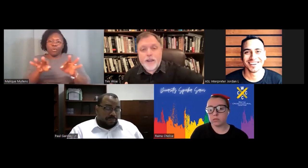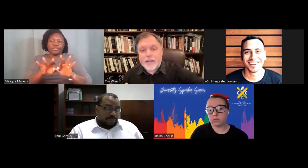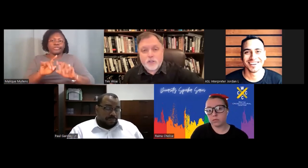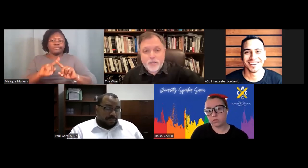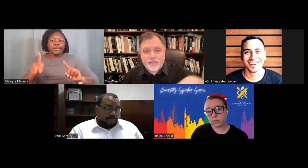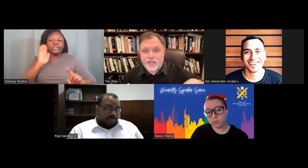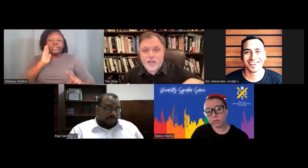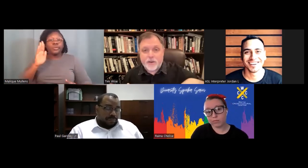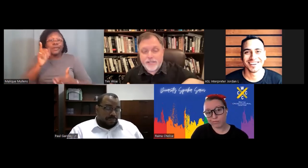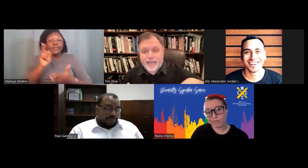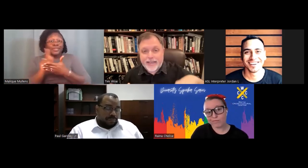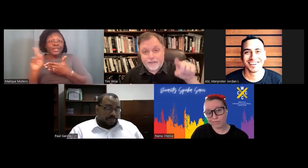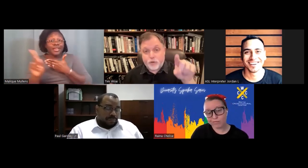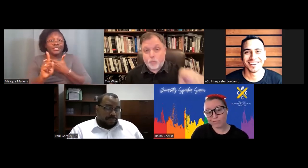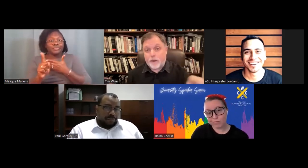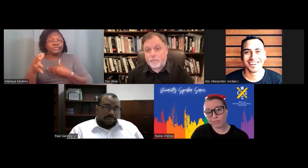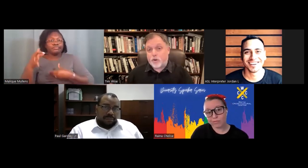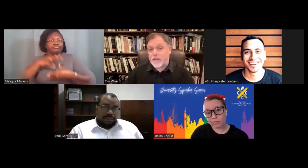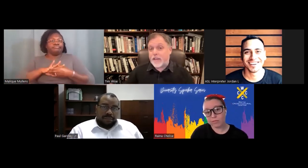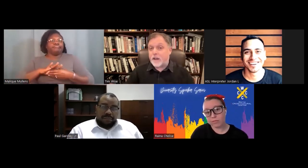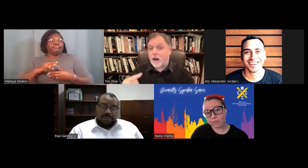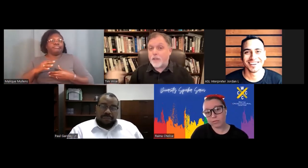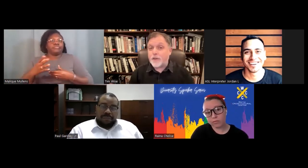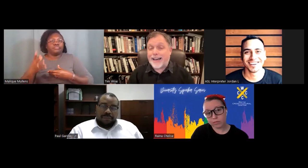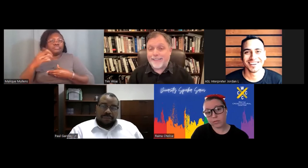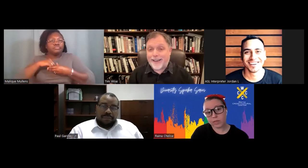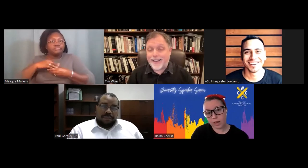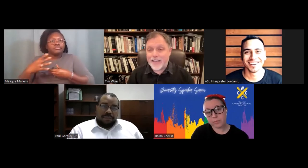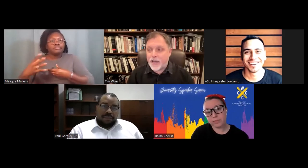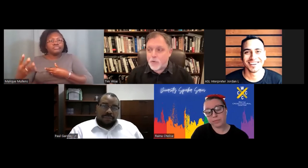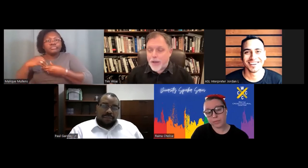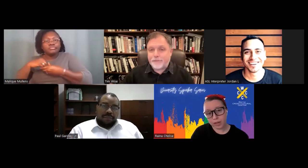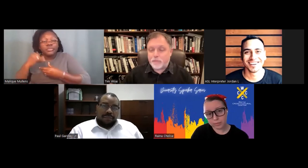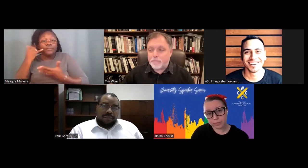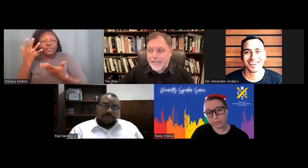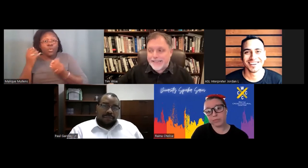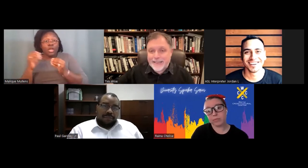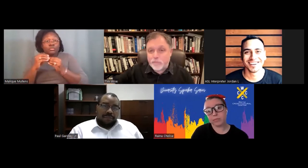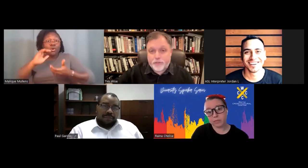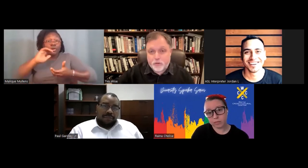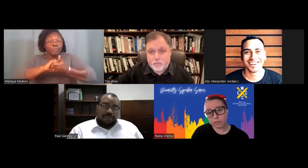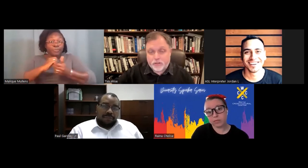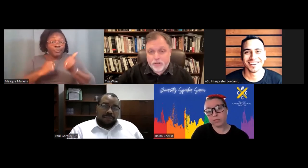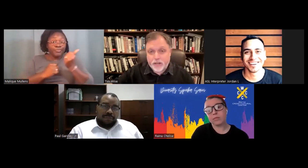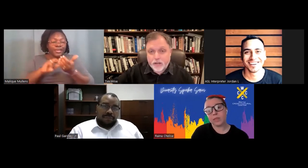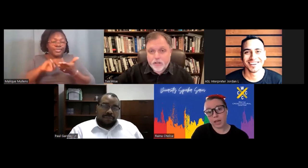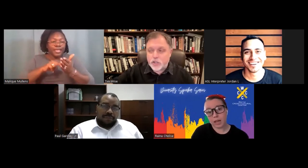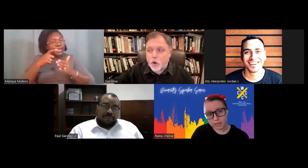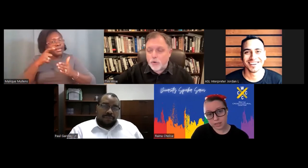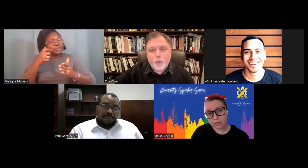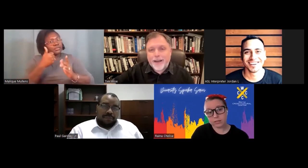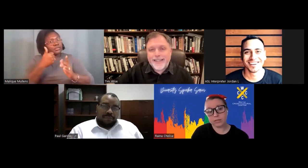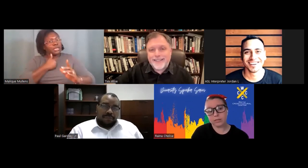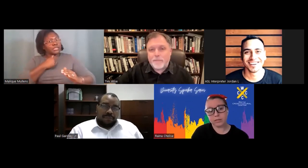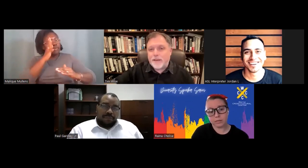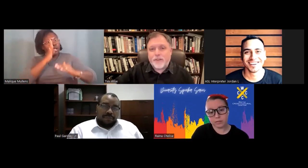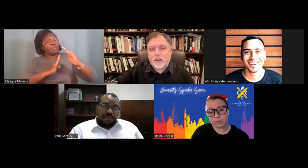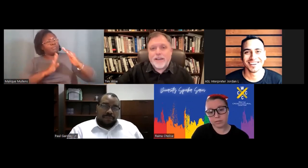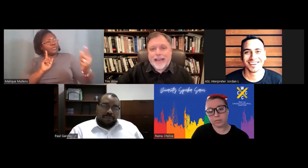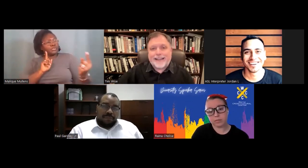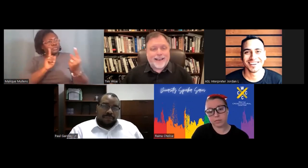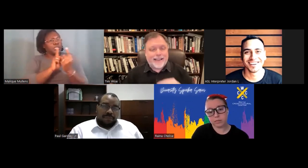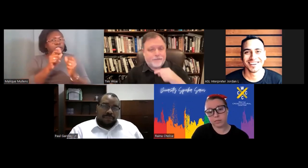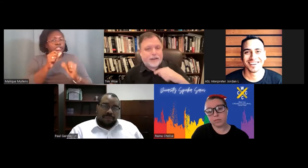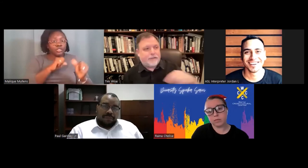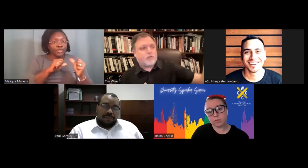know more next week than you know today. And if you want to create other allies, you have to meet them with humility, because nobody's going to be a very